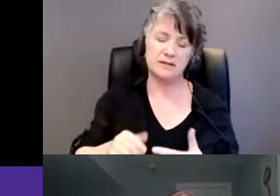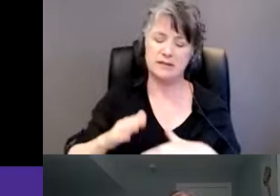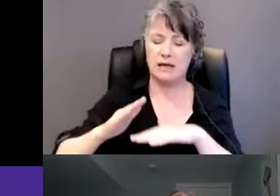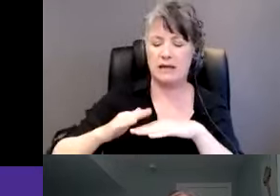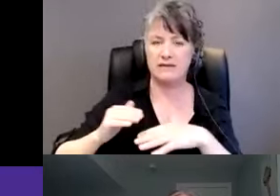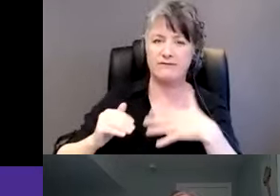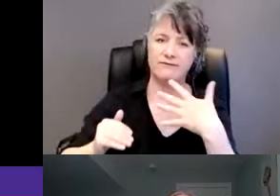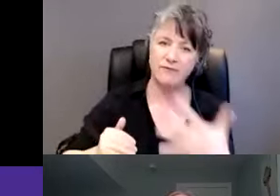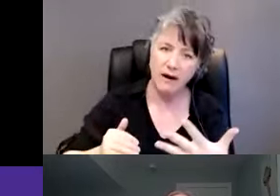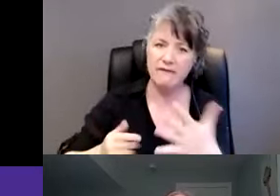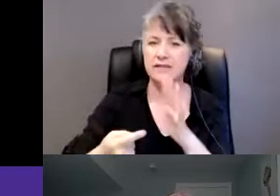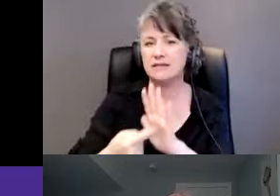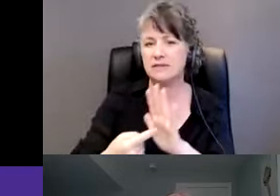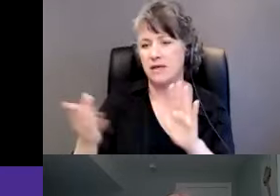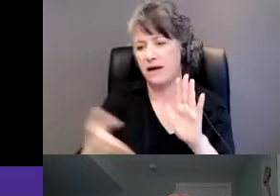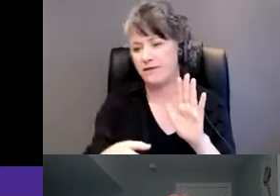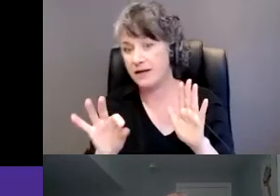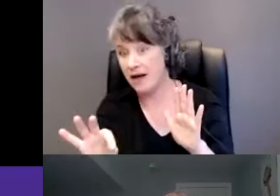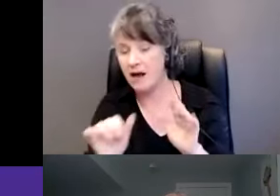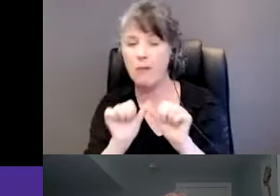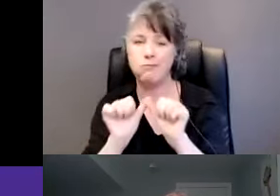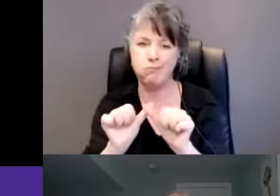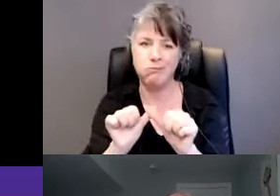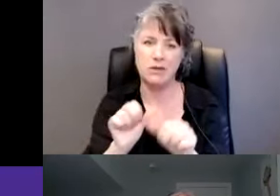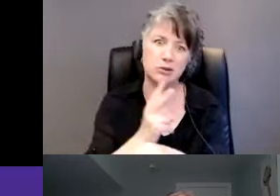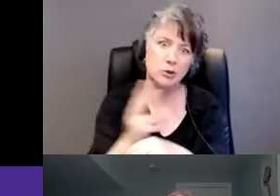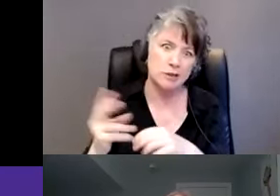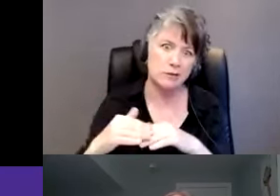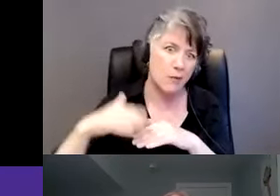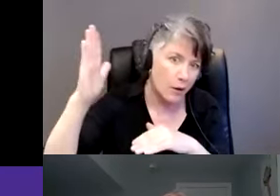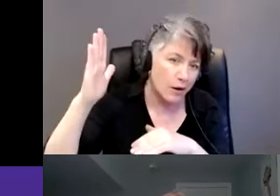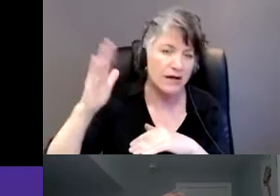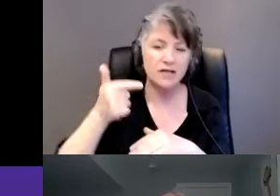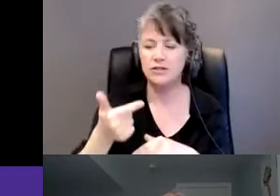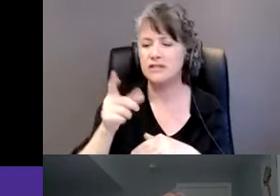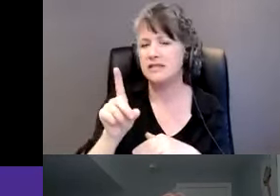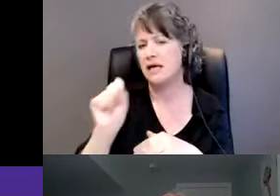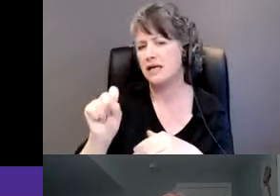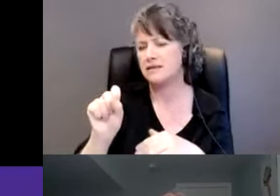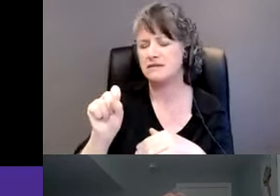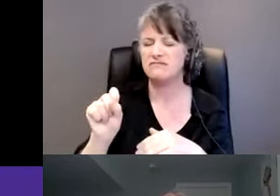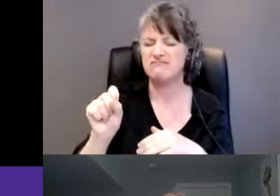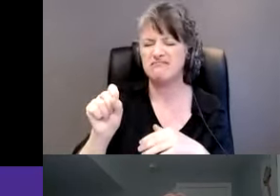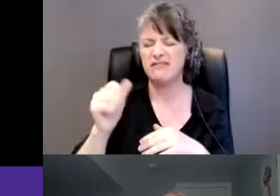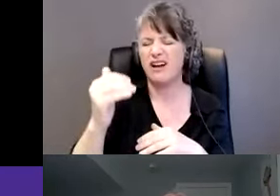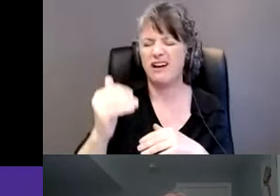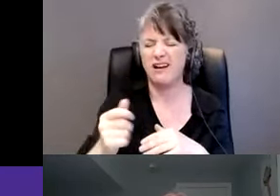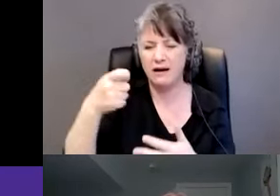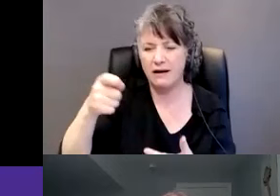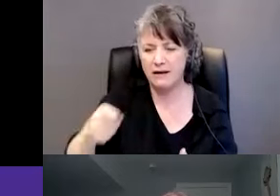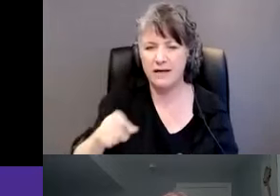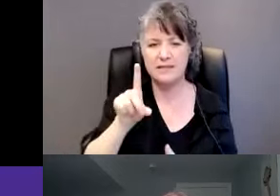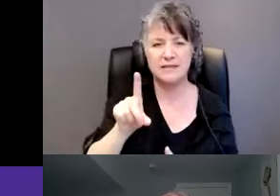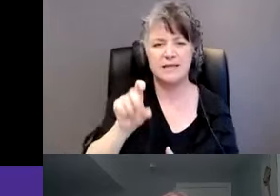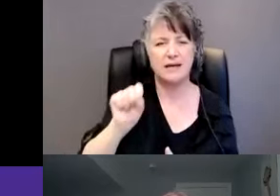depressive symptoms, 5 out of 9 for 2 weeks. And the GDS walks through basically, you know, those DSM